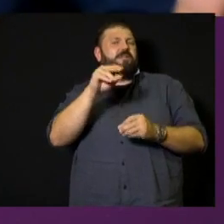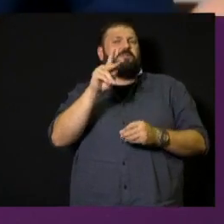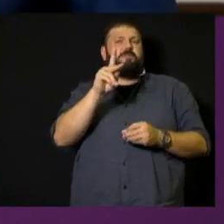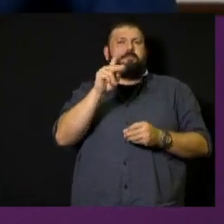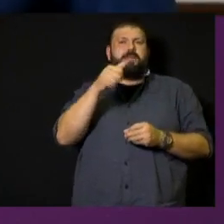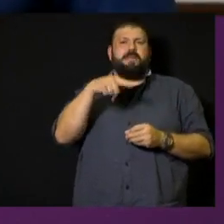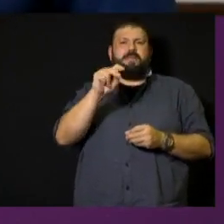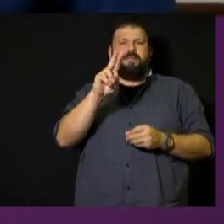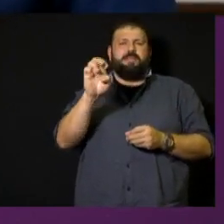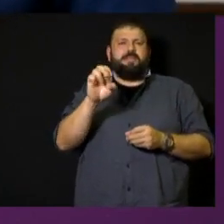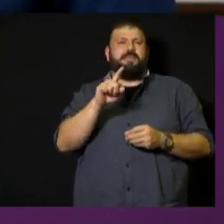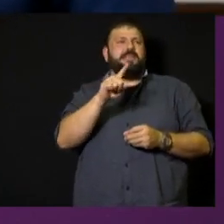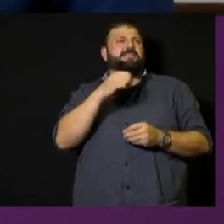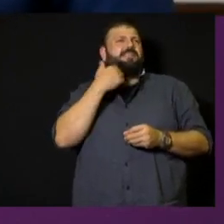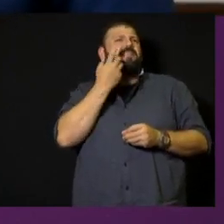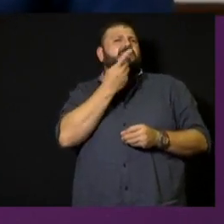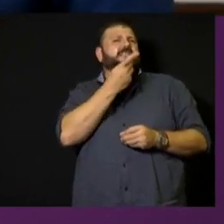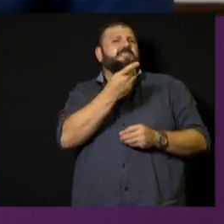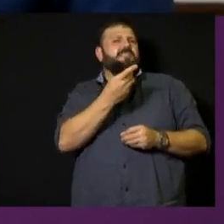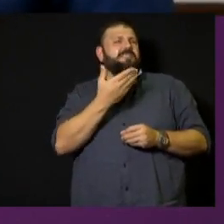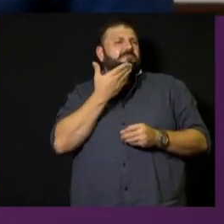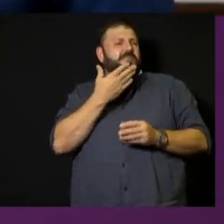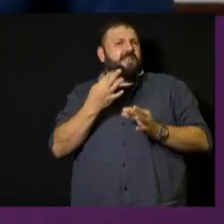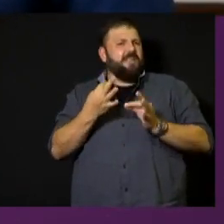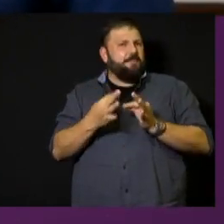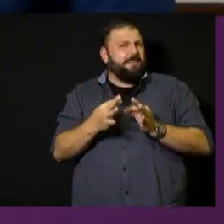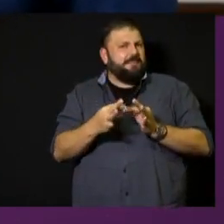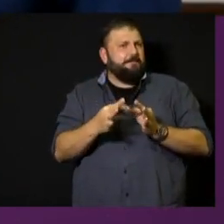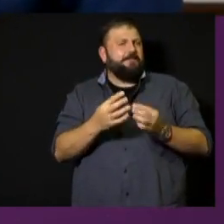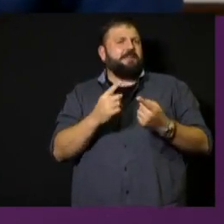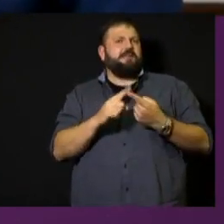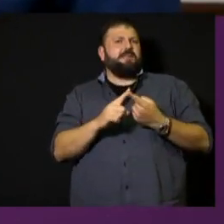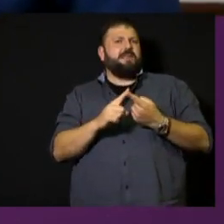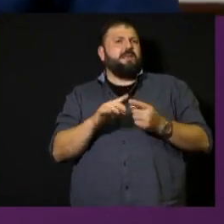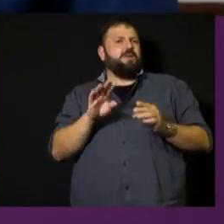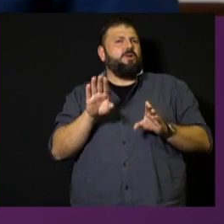with a package, and this is discipline, commitment,